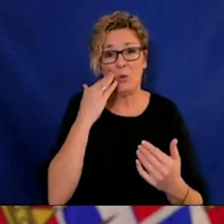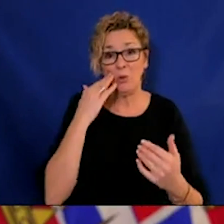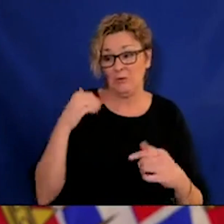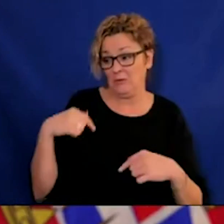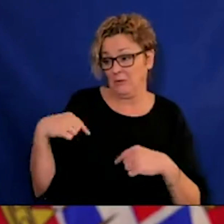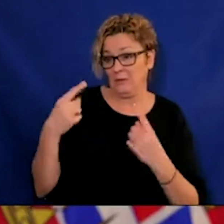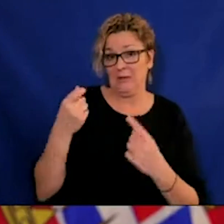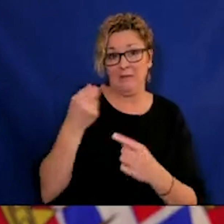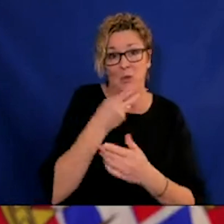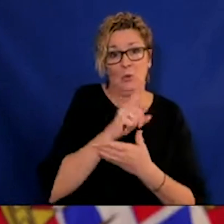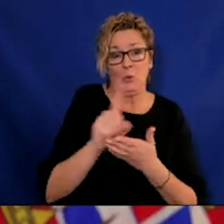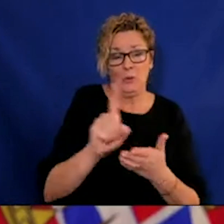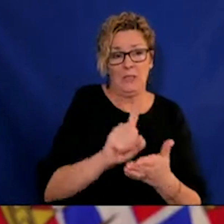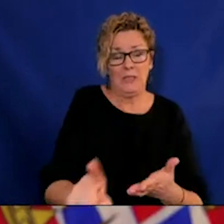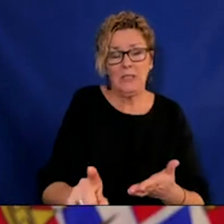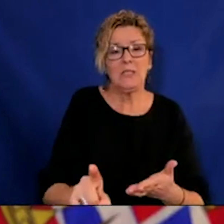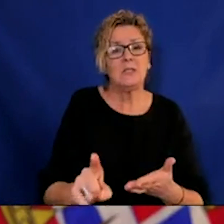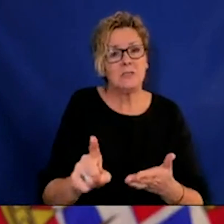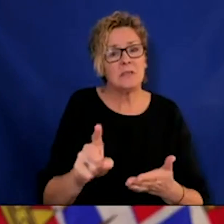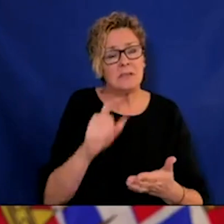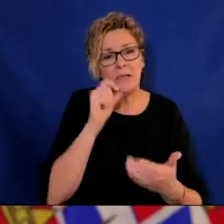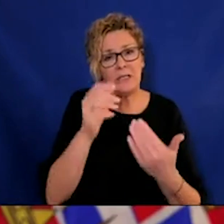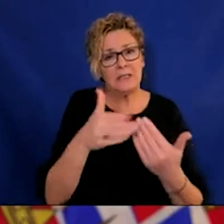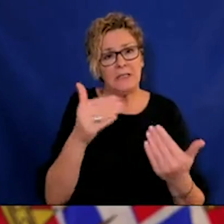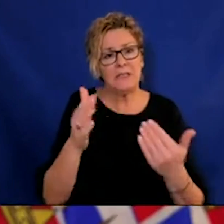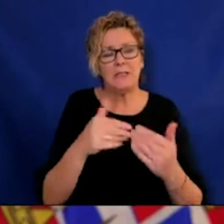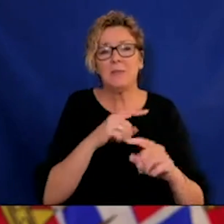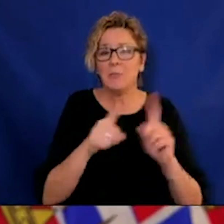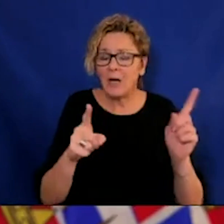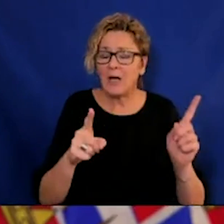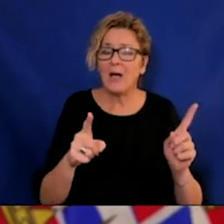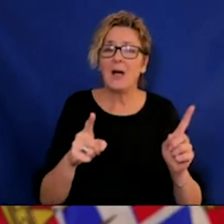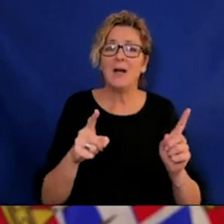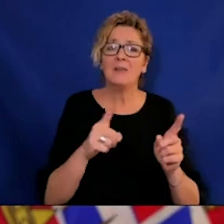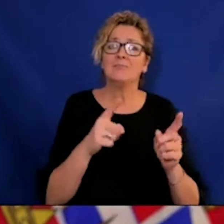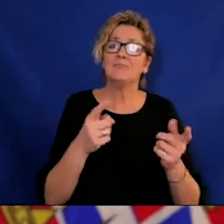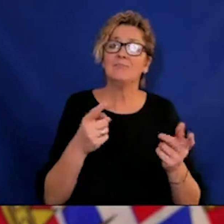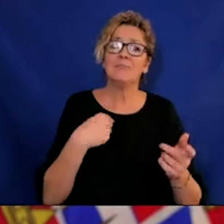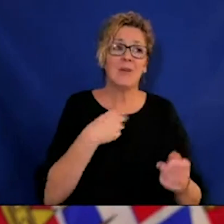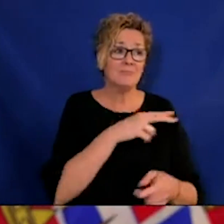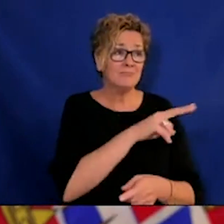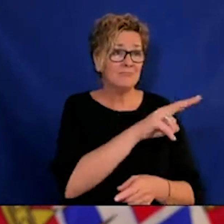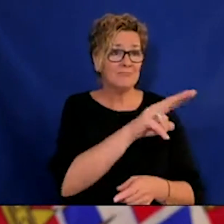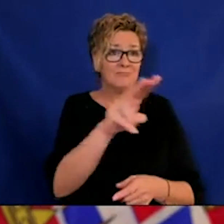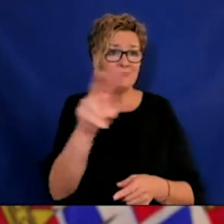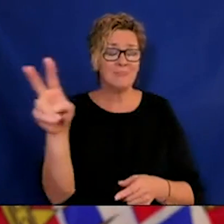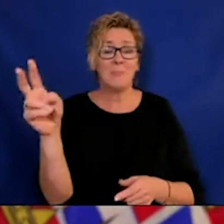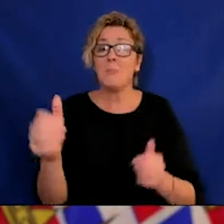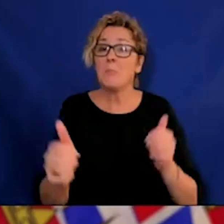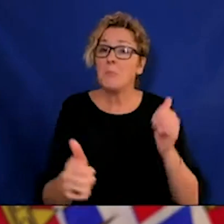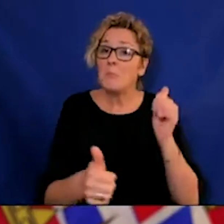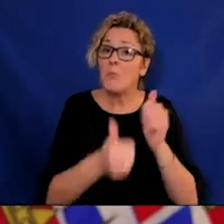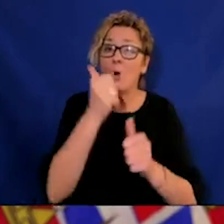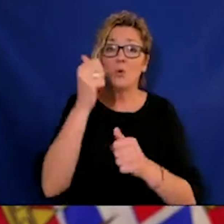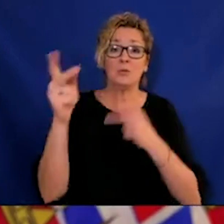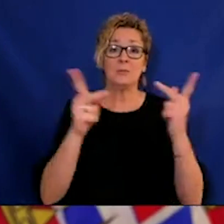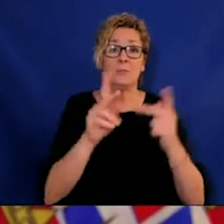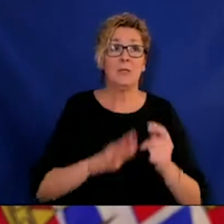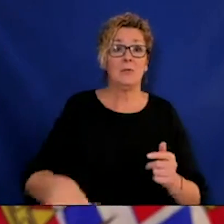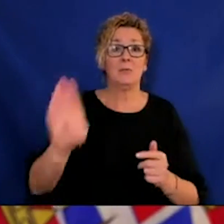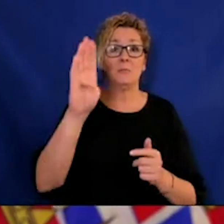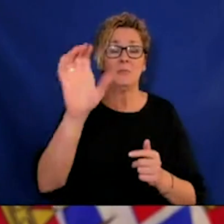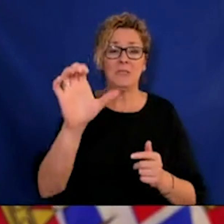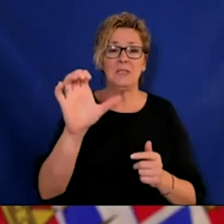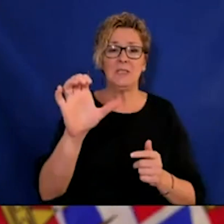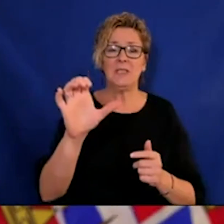heartened immensely that most people in BC are doing the right thing. And I am grateful for that. And